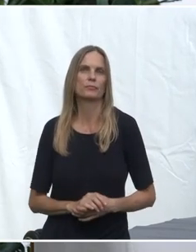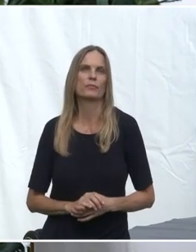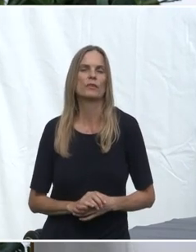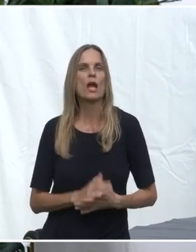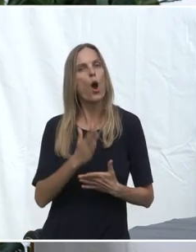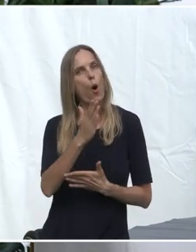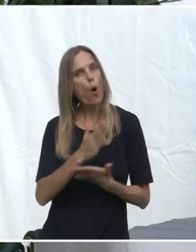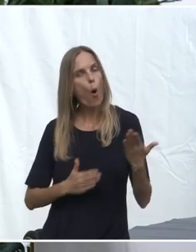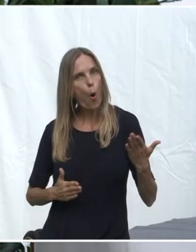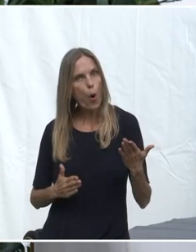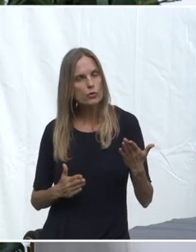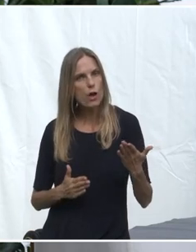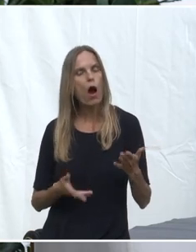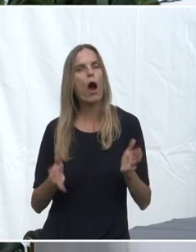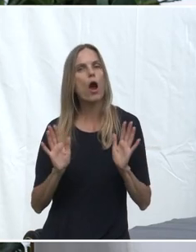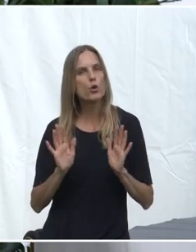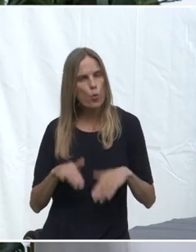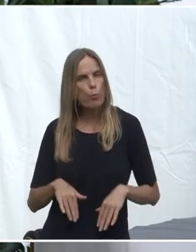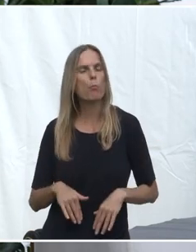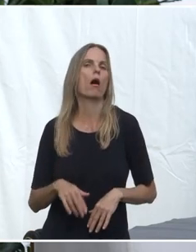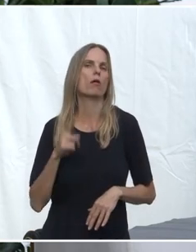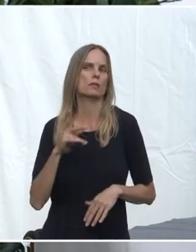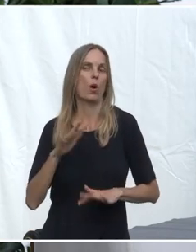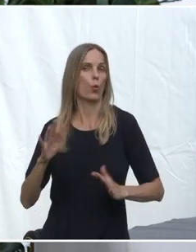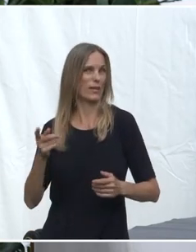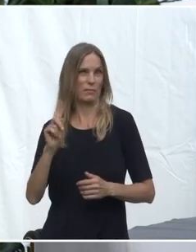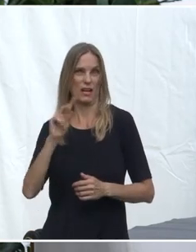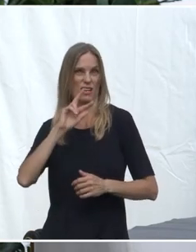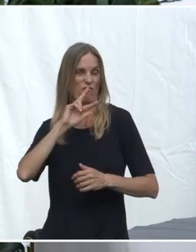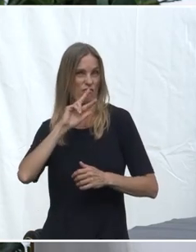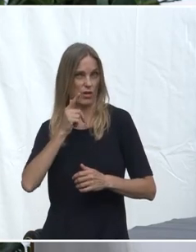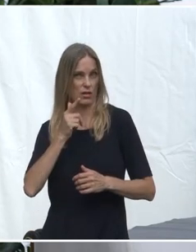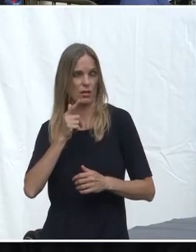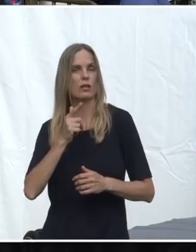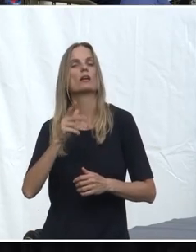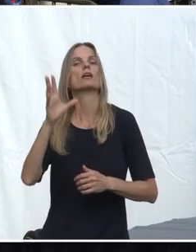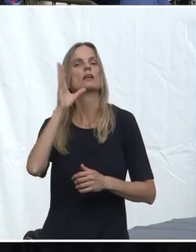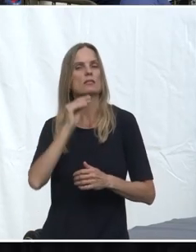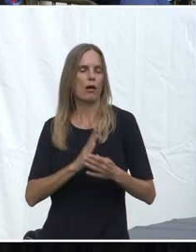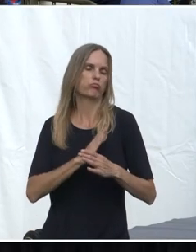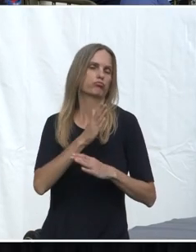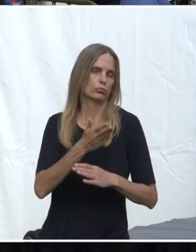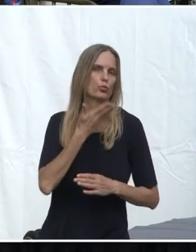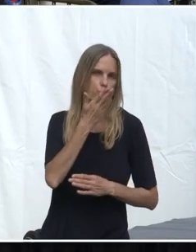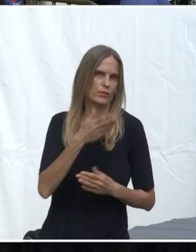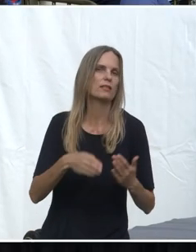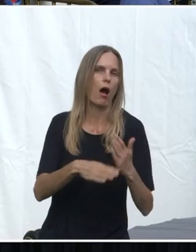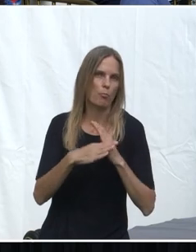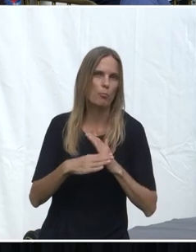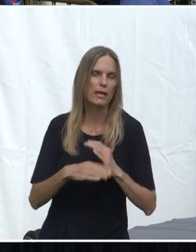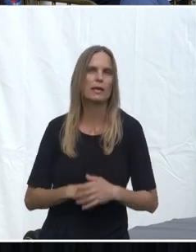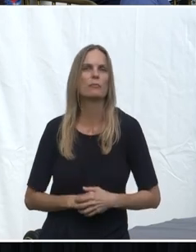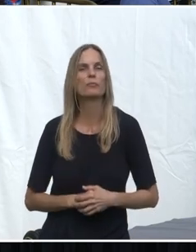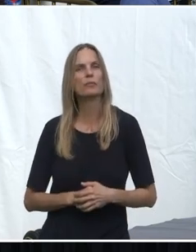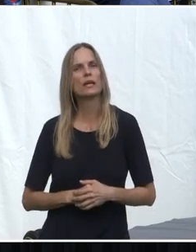Some of us, we already understand that if something is wrong, we can go and ask for help, and there are very